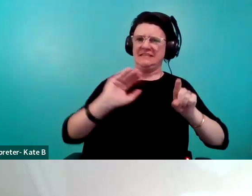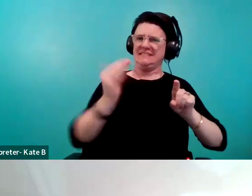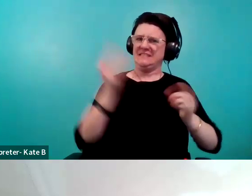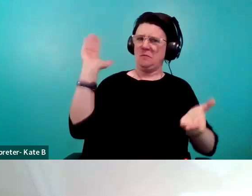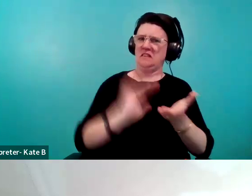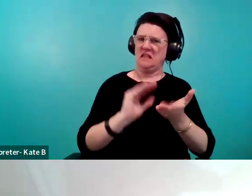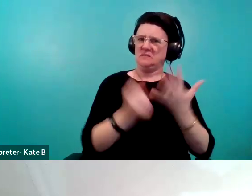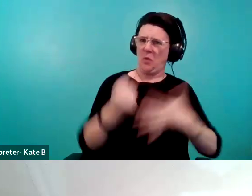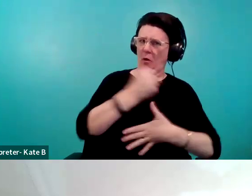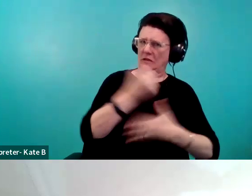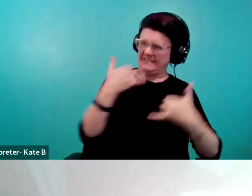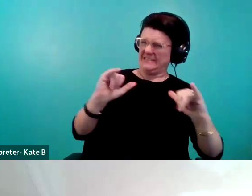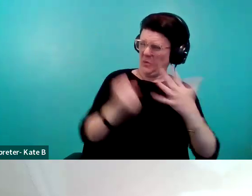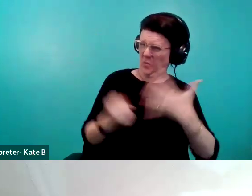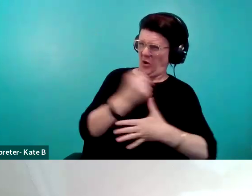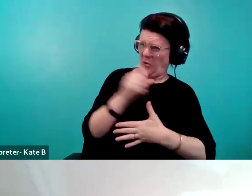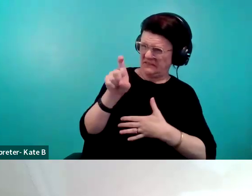the radar.